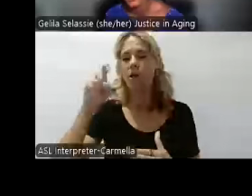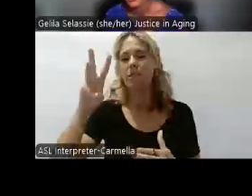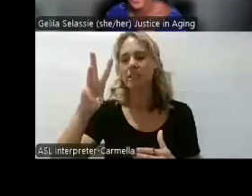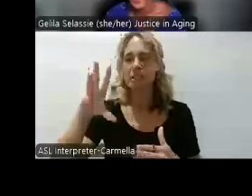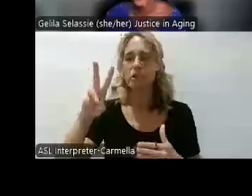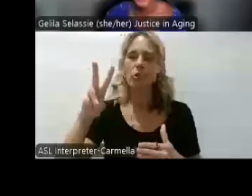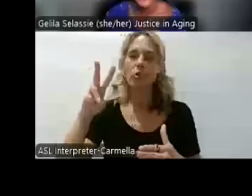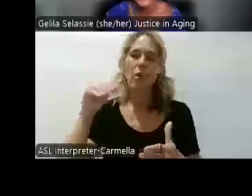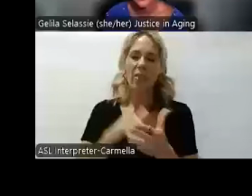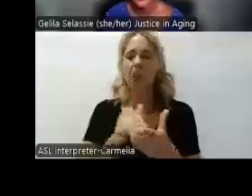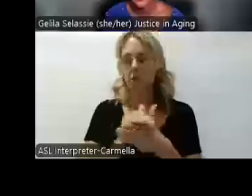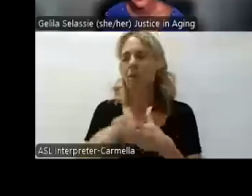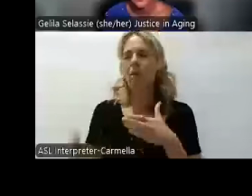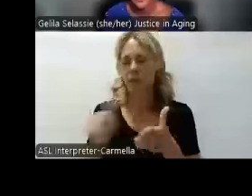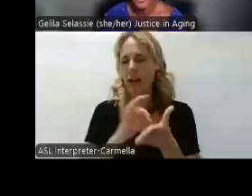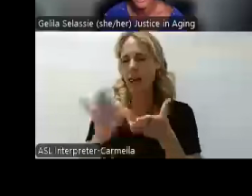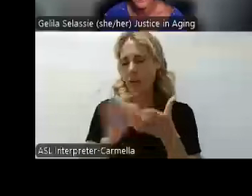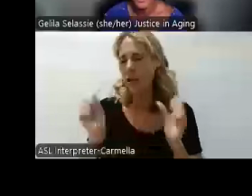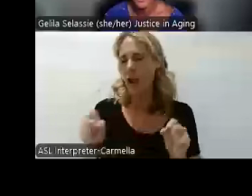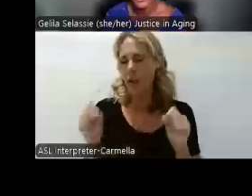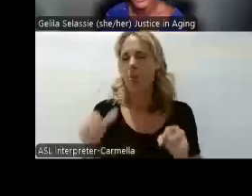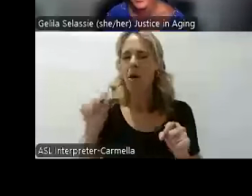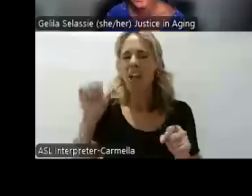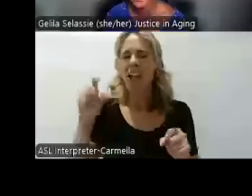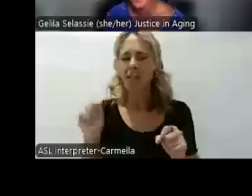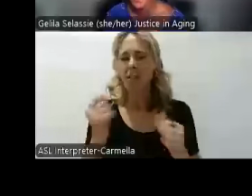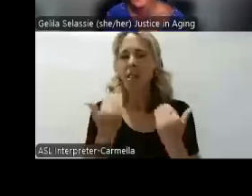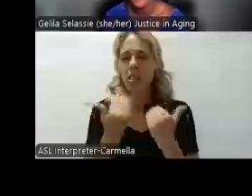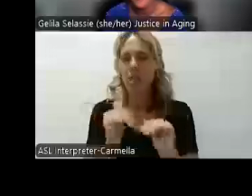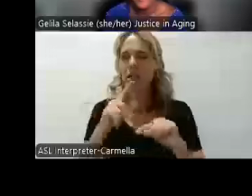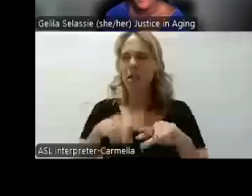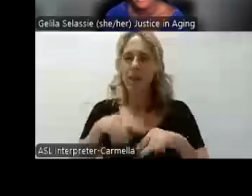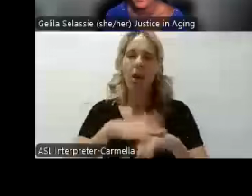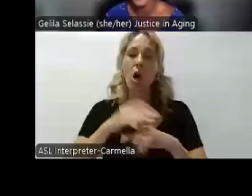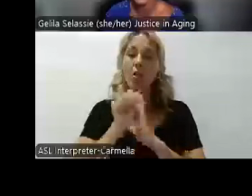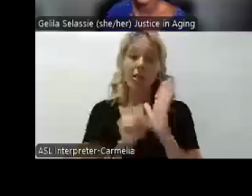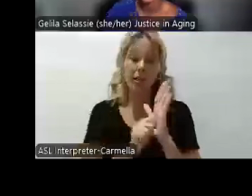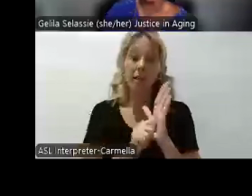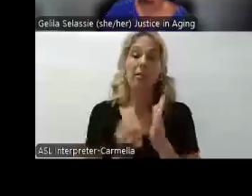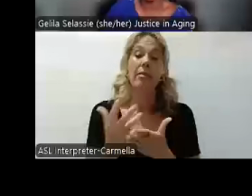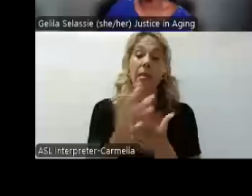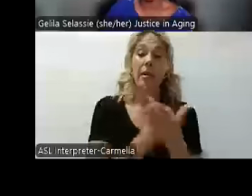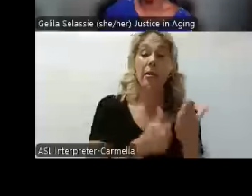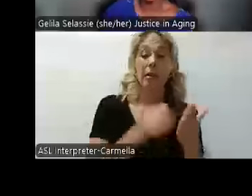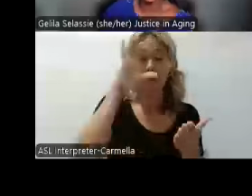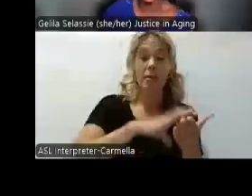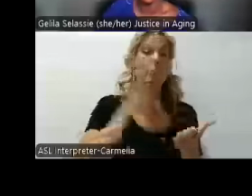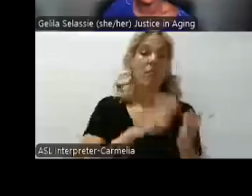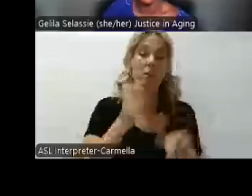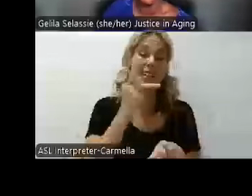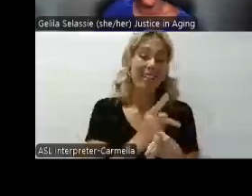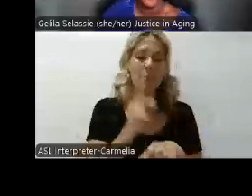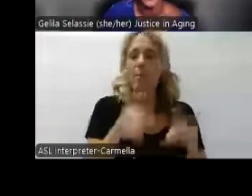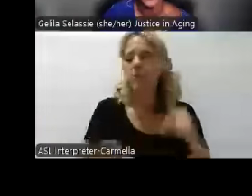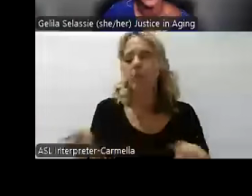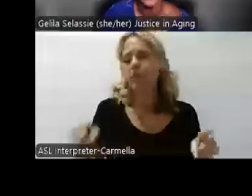$162,000. So this is a countable asset limit, depending on the state. And then the income the spouse can keep varies from $2,700